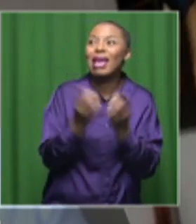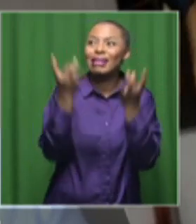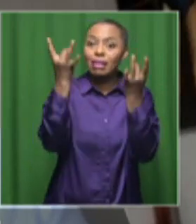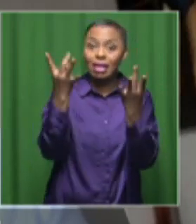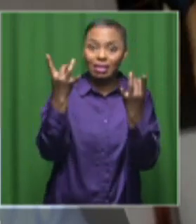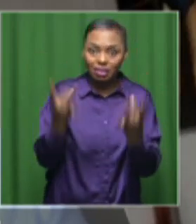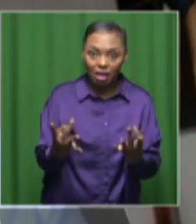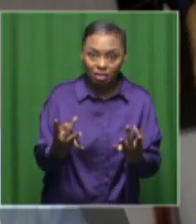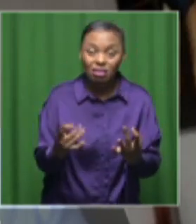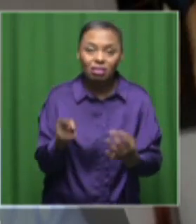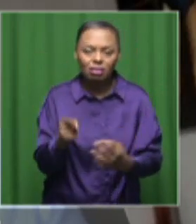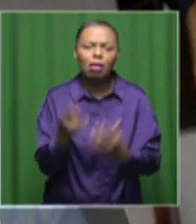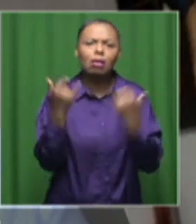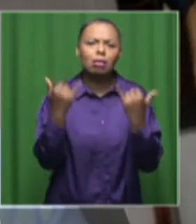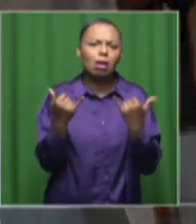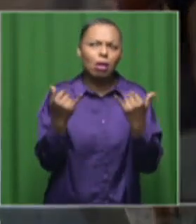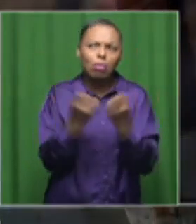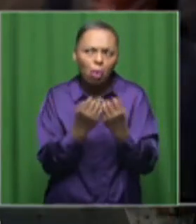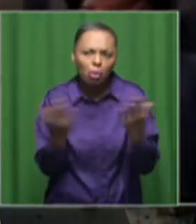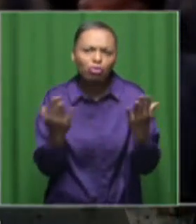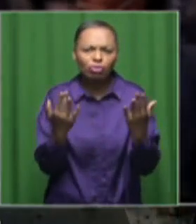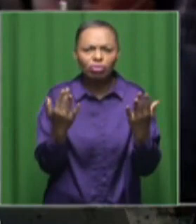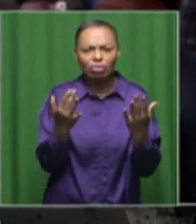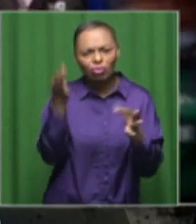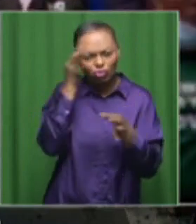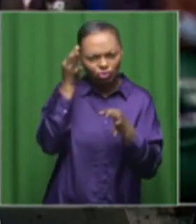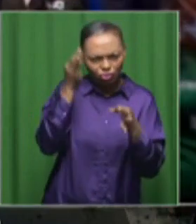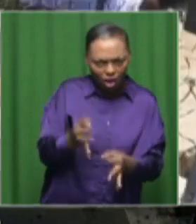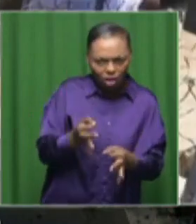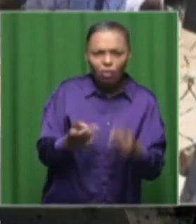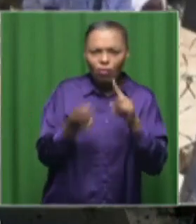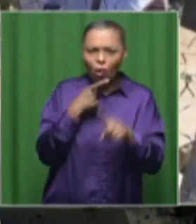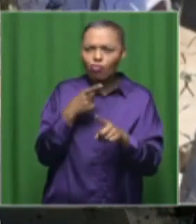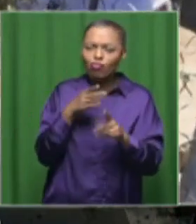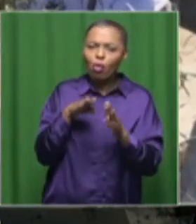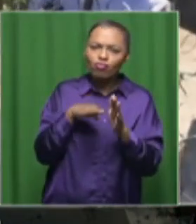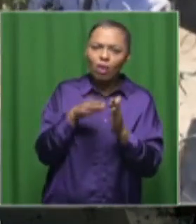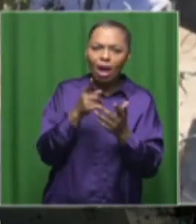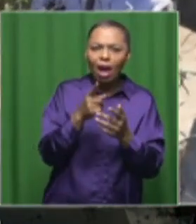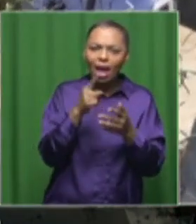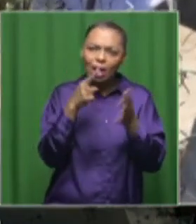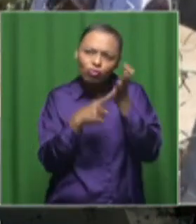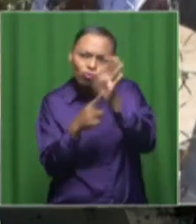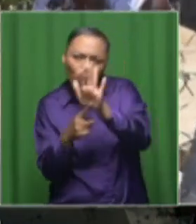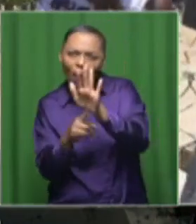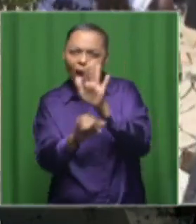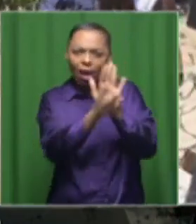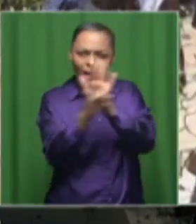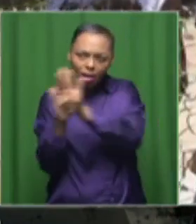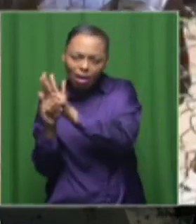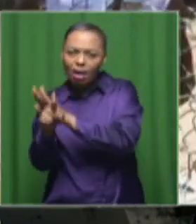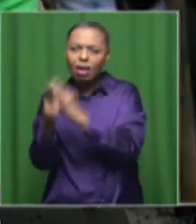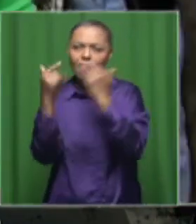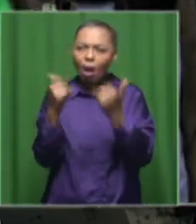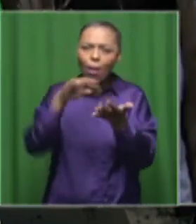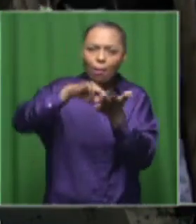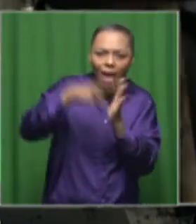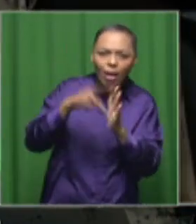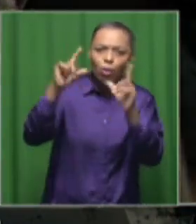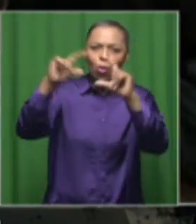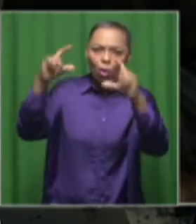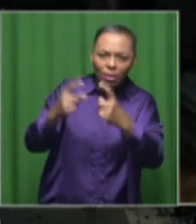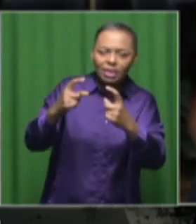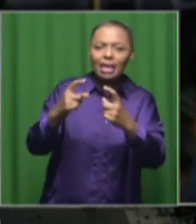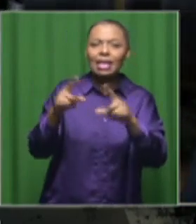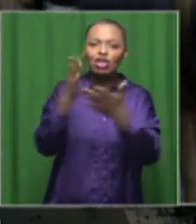that we use them firstly to judge our indicators of progress. So an indicator which I'm particularly interested in the Planning Commission is